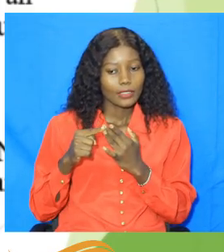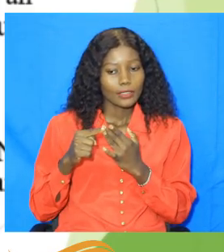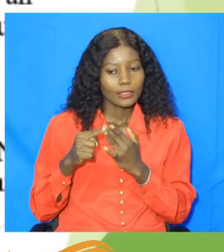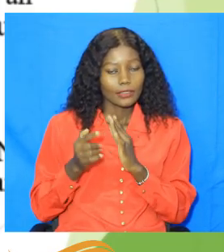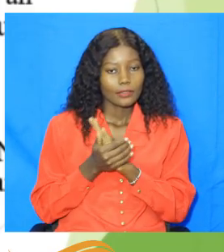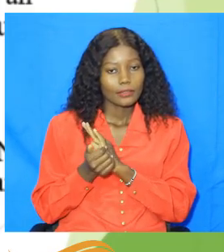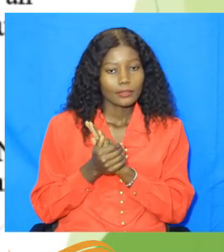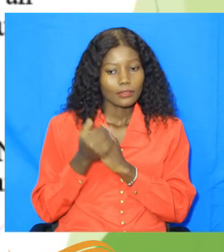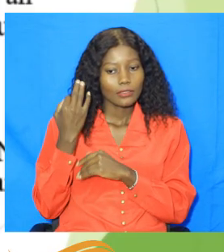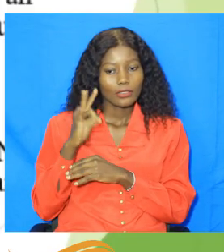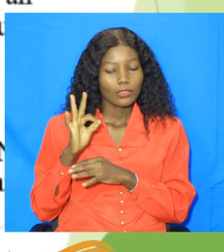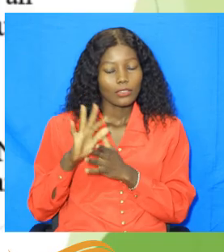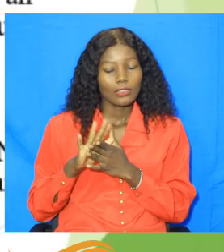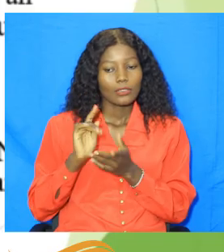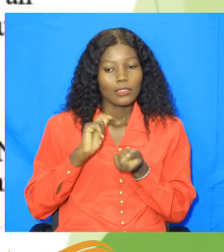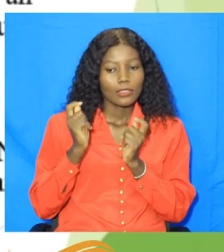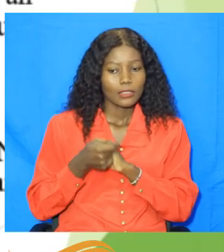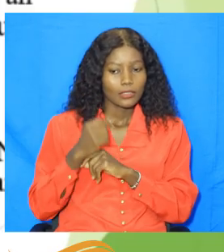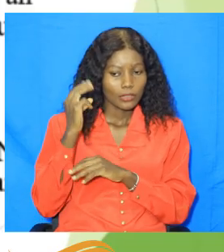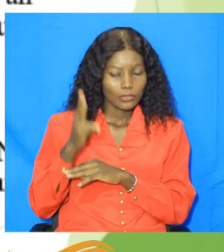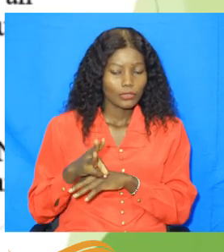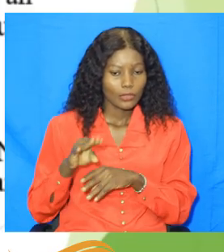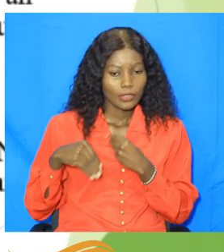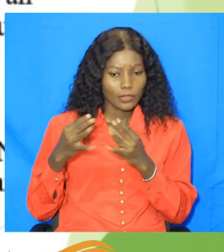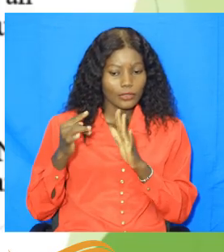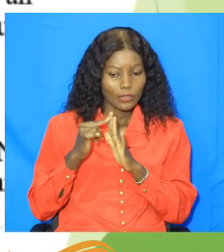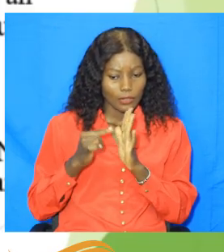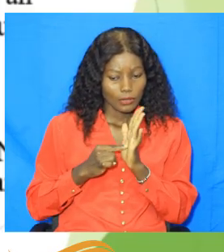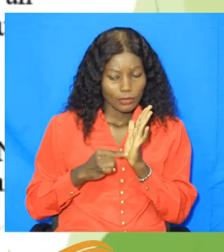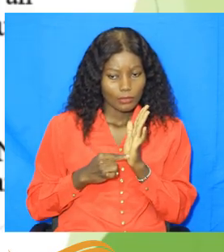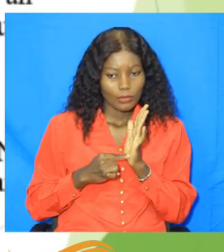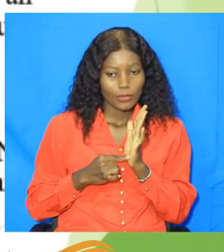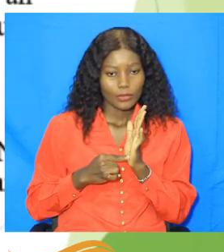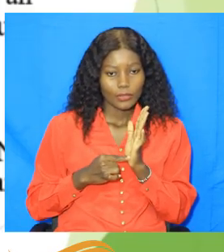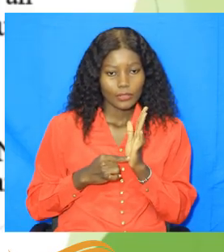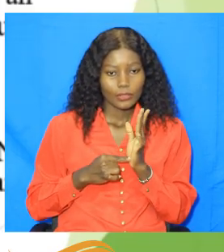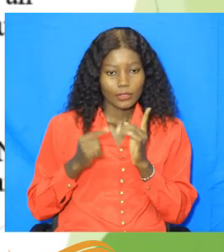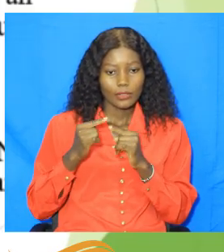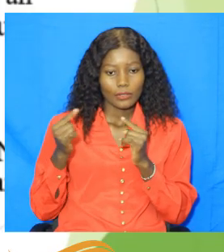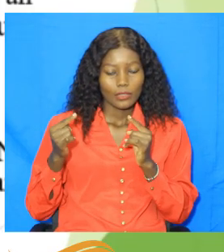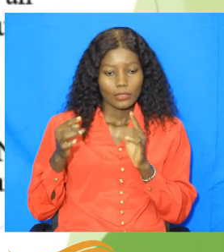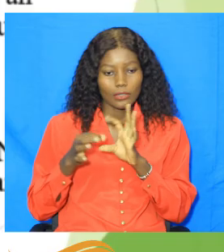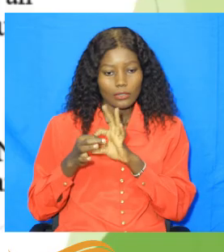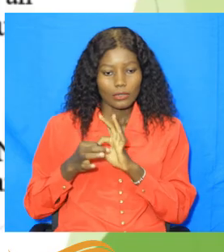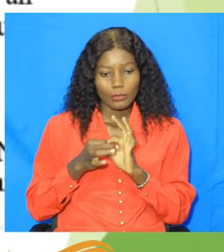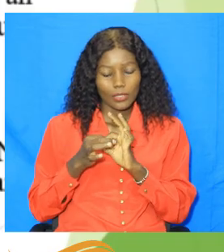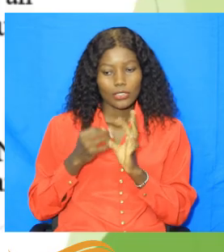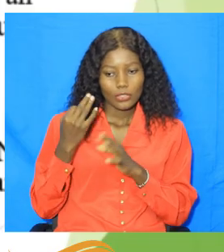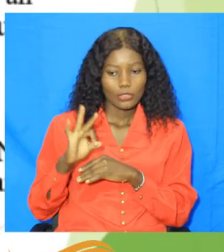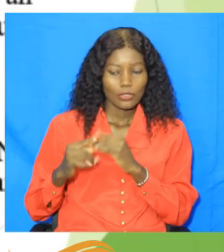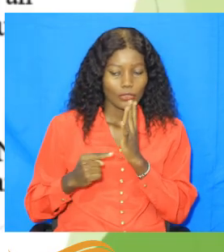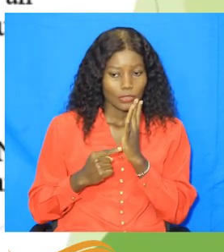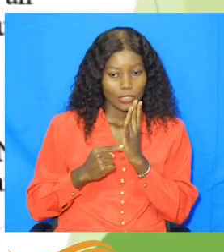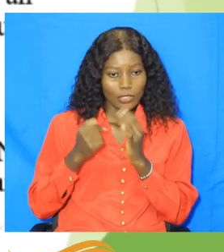an exchange will score, with the exception of an effective combination of techniques, in